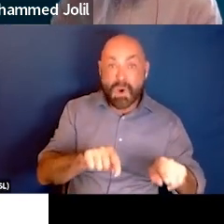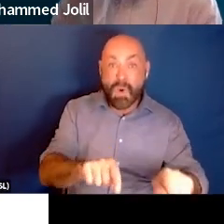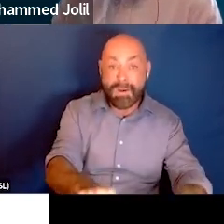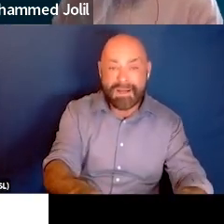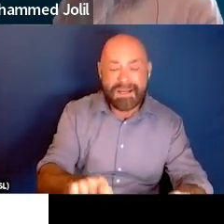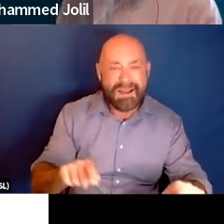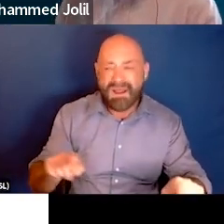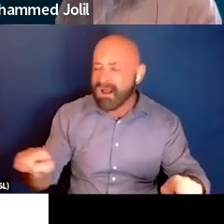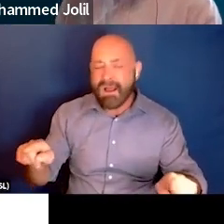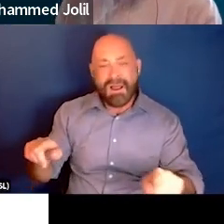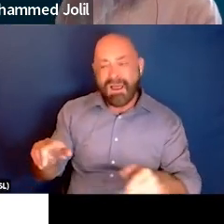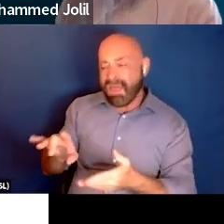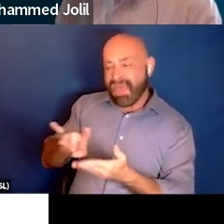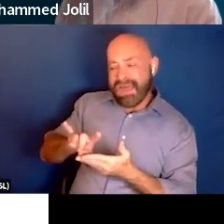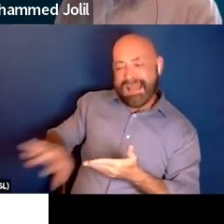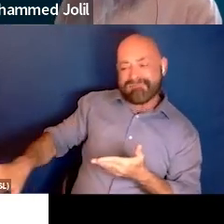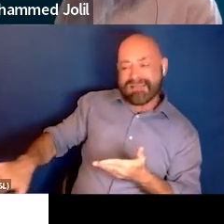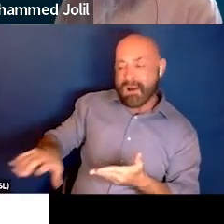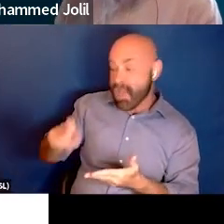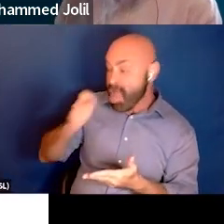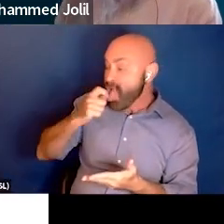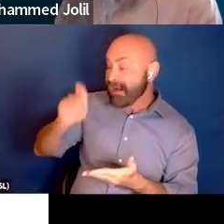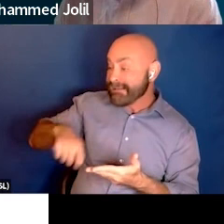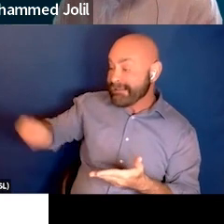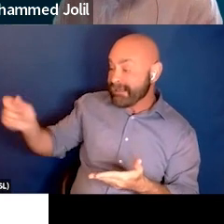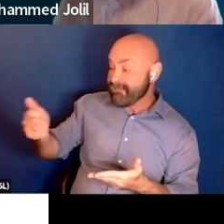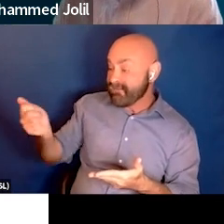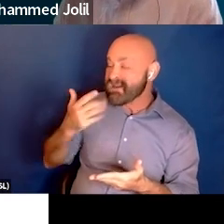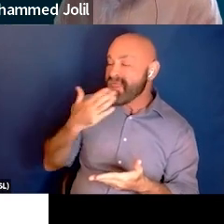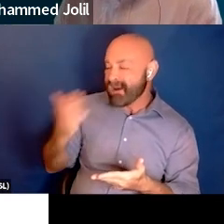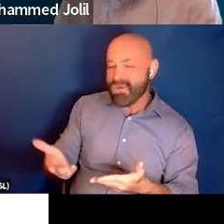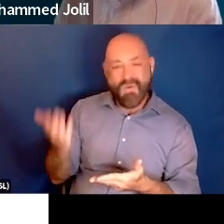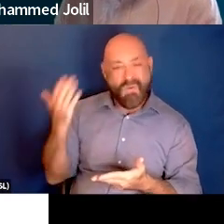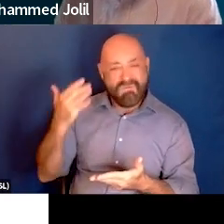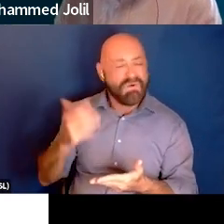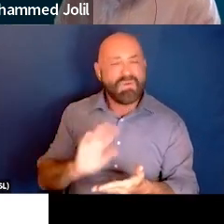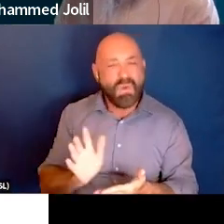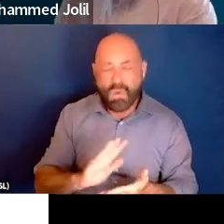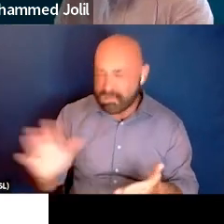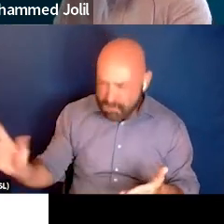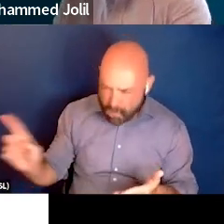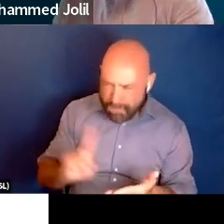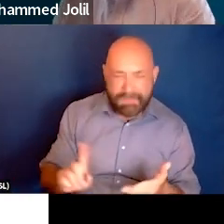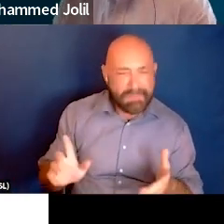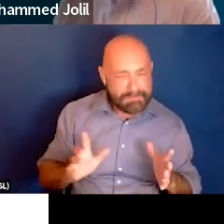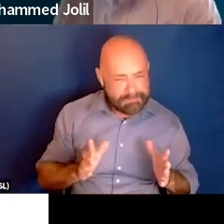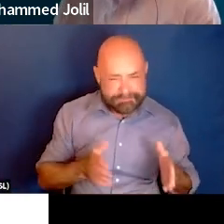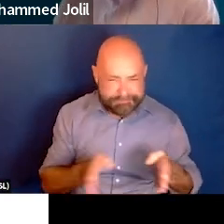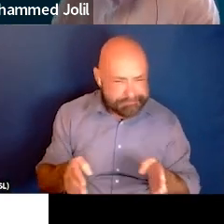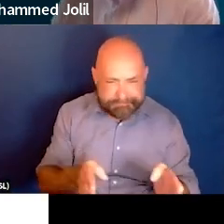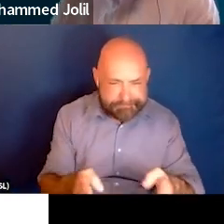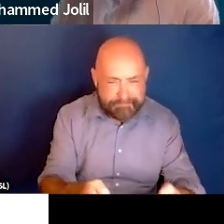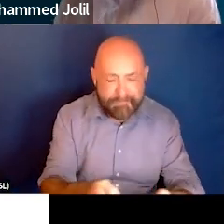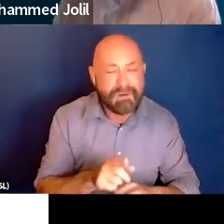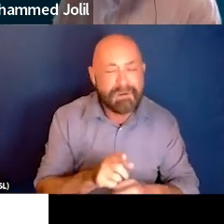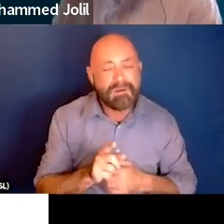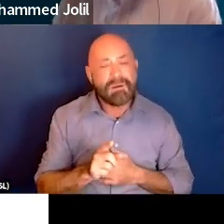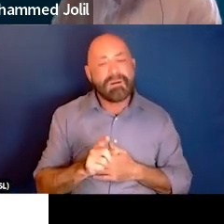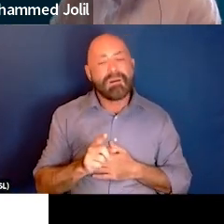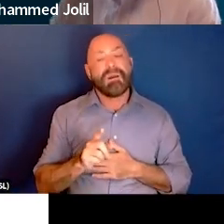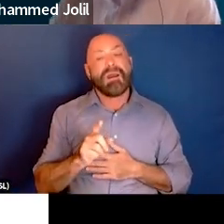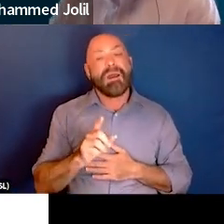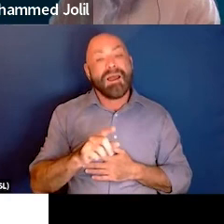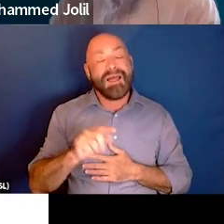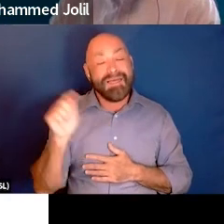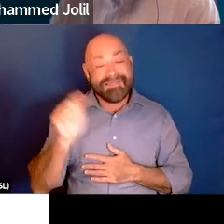it was just a tick box exercise. And again, I'd just like to finally say that it's really